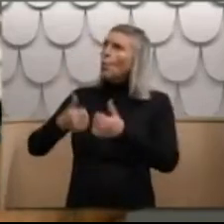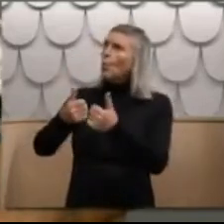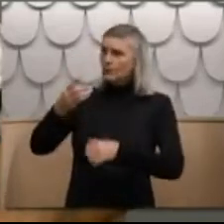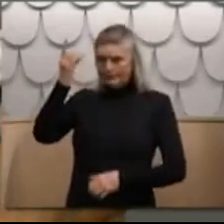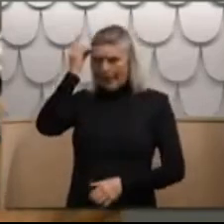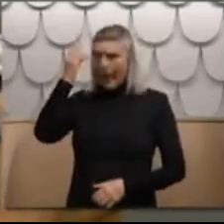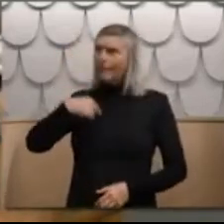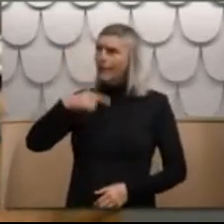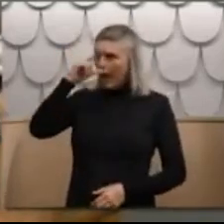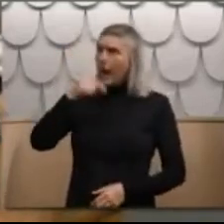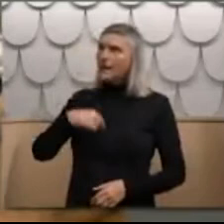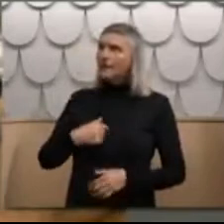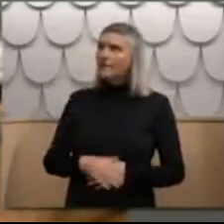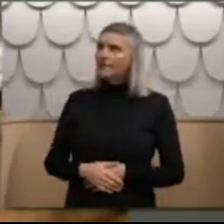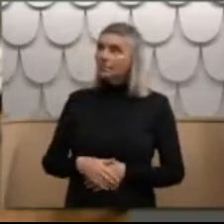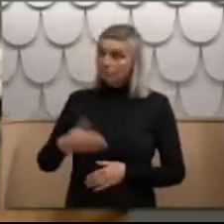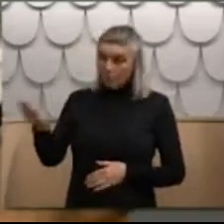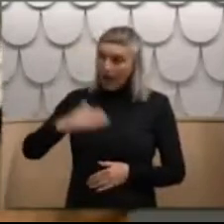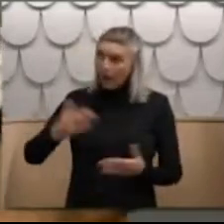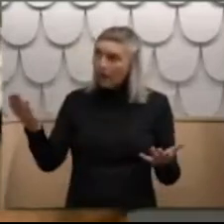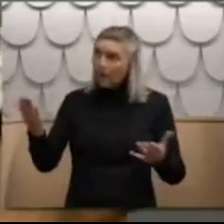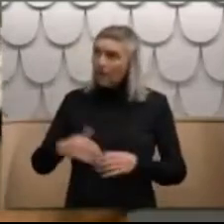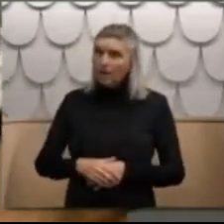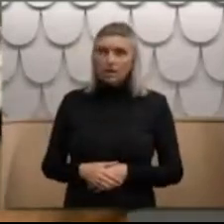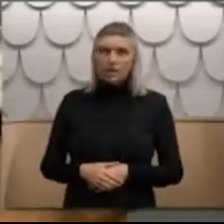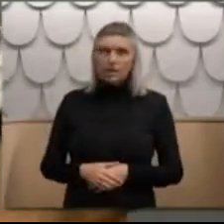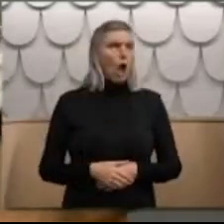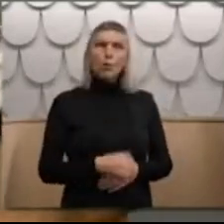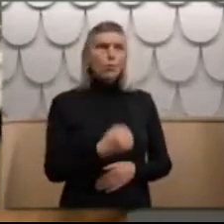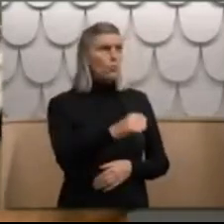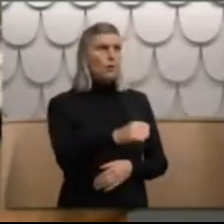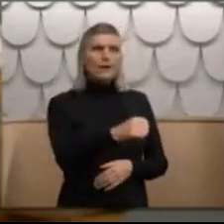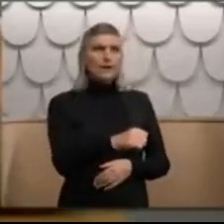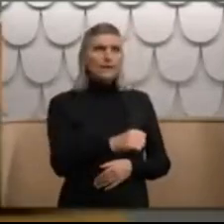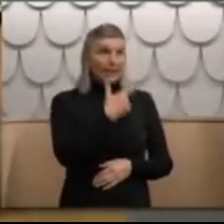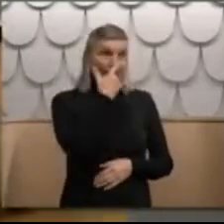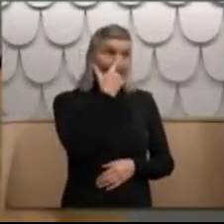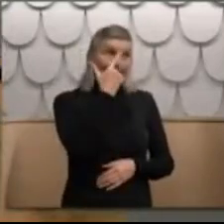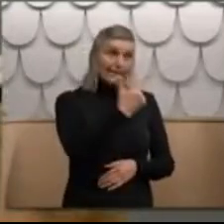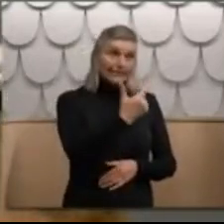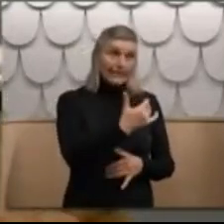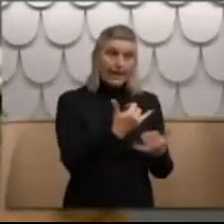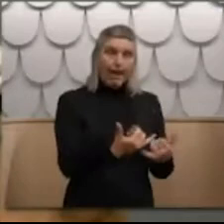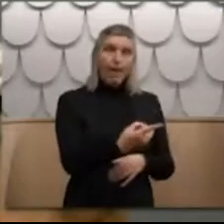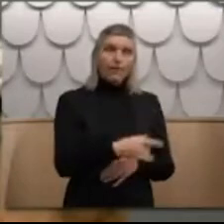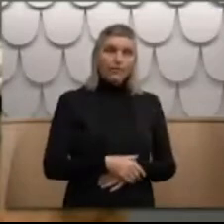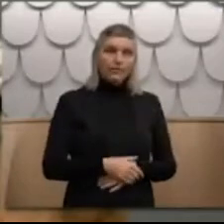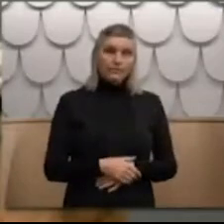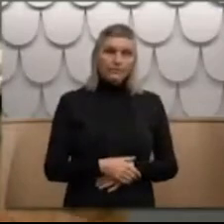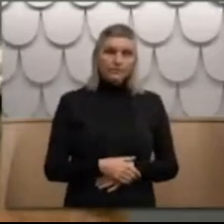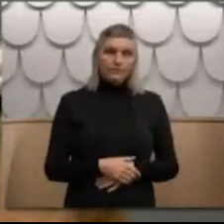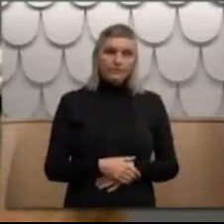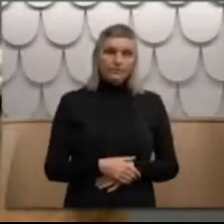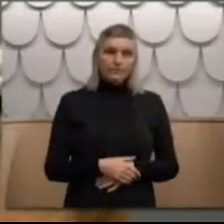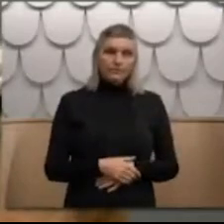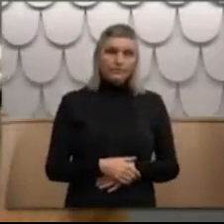Yeah. Did you ever get him back, Donald? No, but he's 17 now, he should just come back.